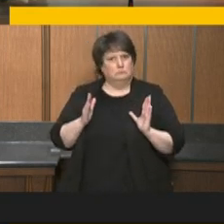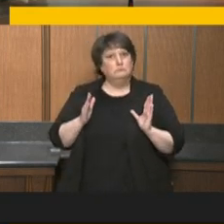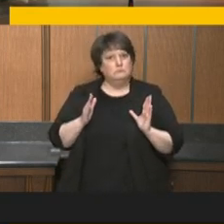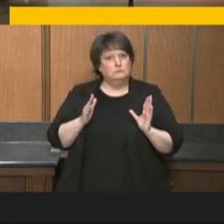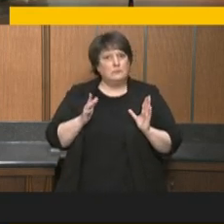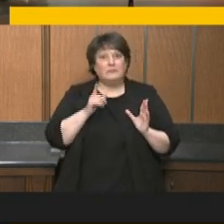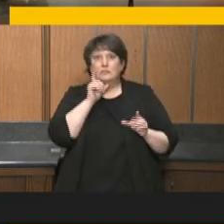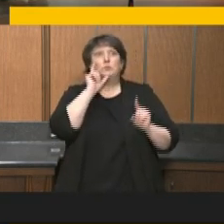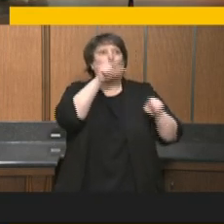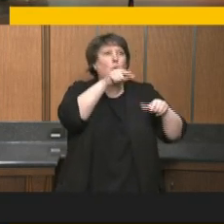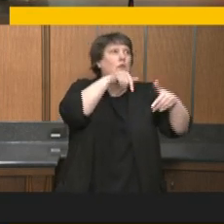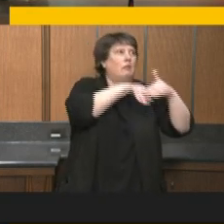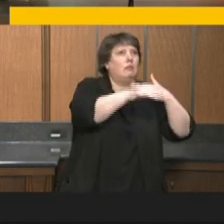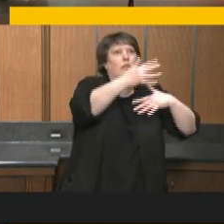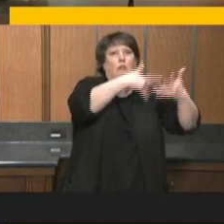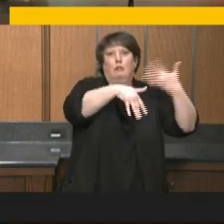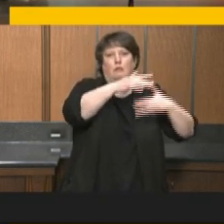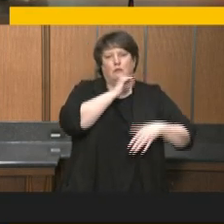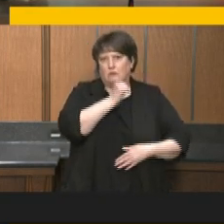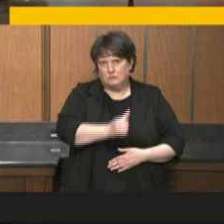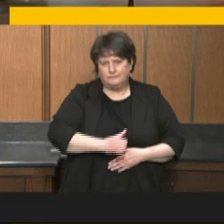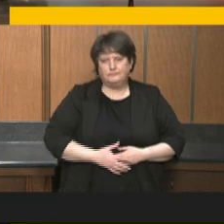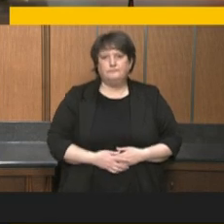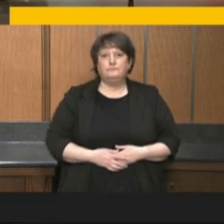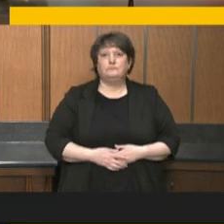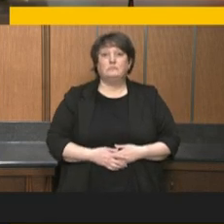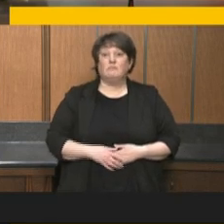Separating from others in your home,